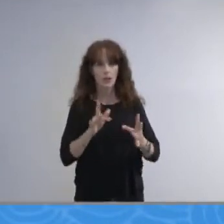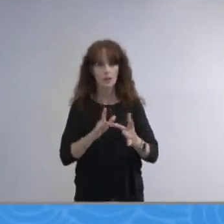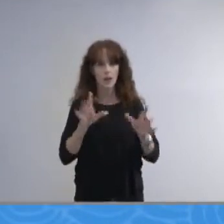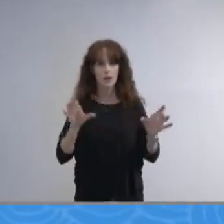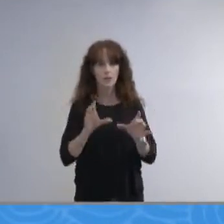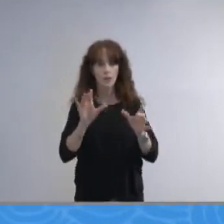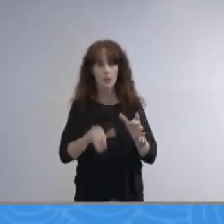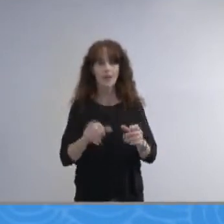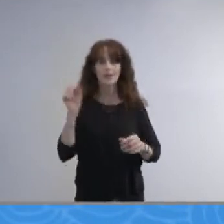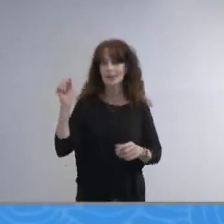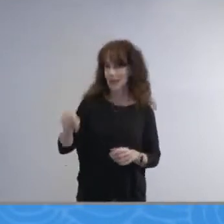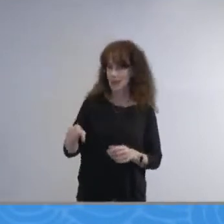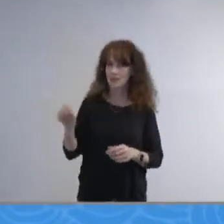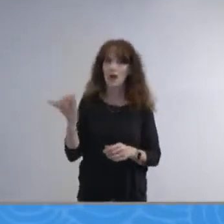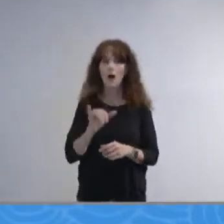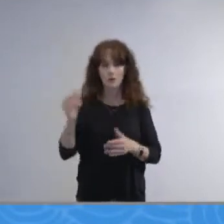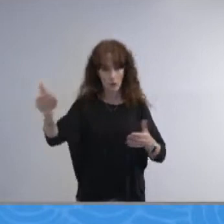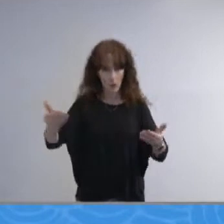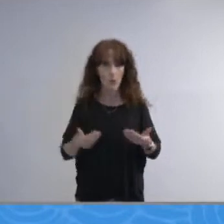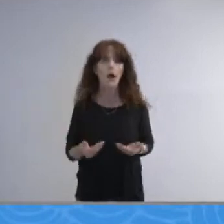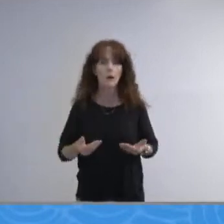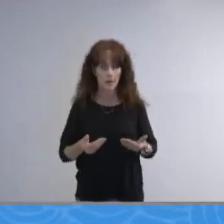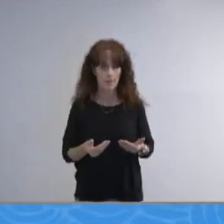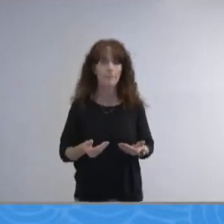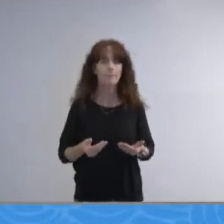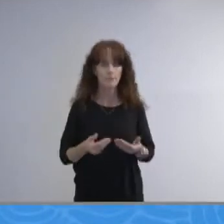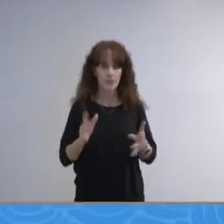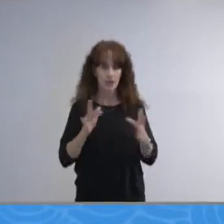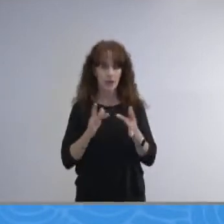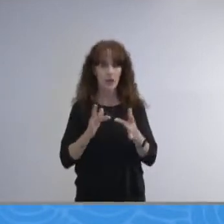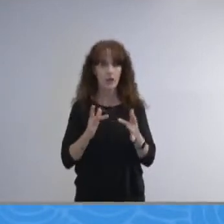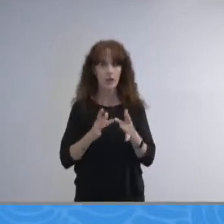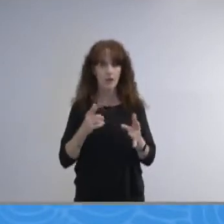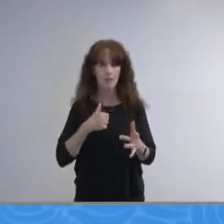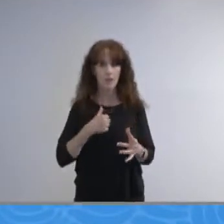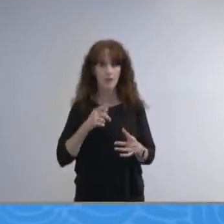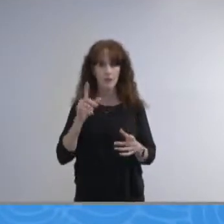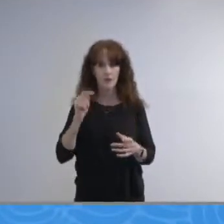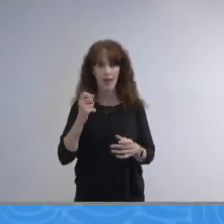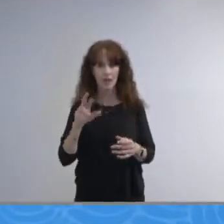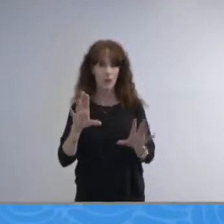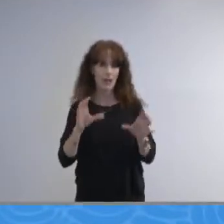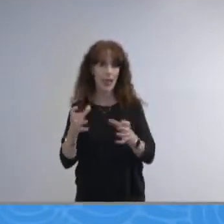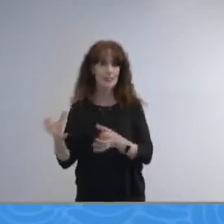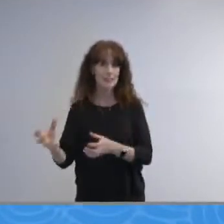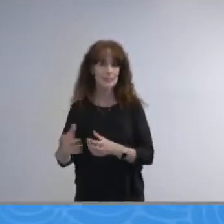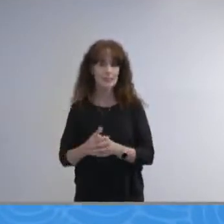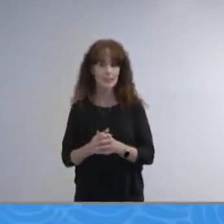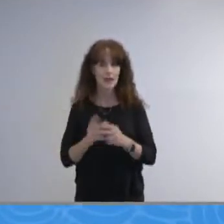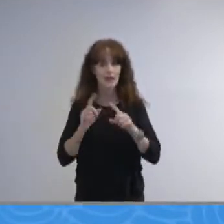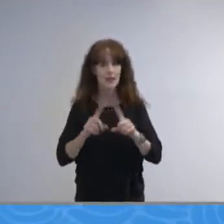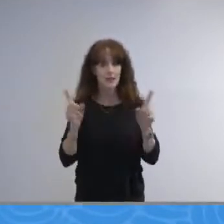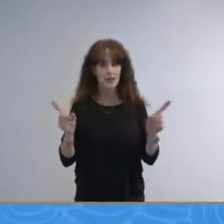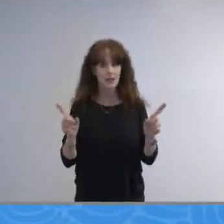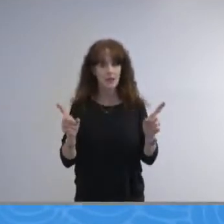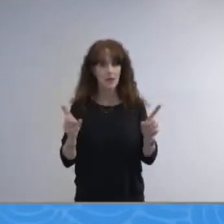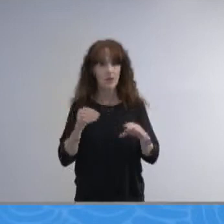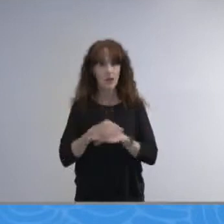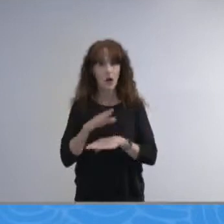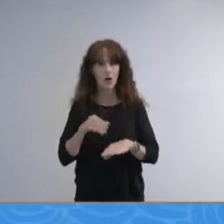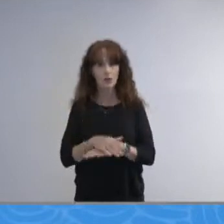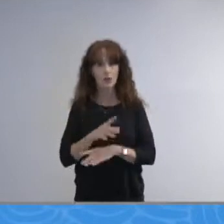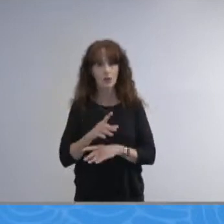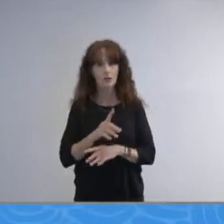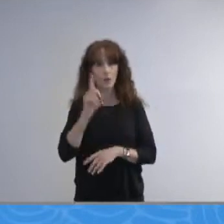do that. And yes, they are also welcome to contact me for Tiger classes. The difference is the consultation